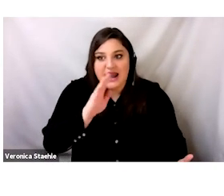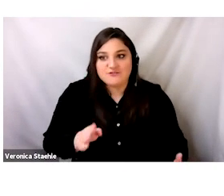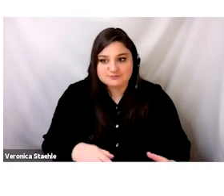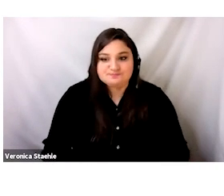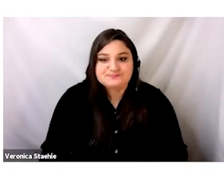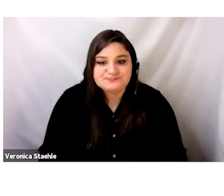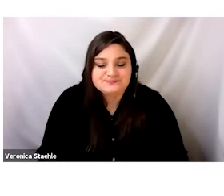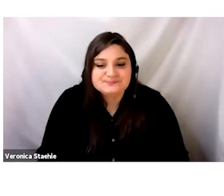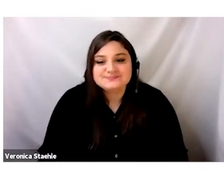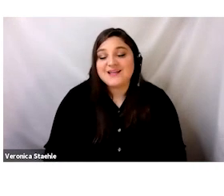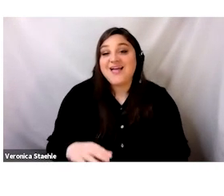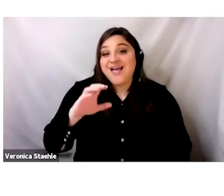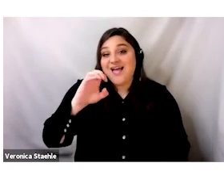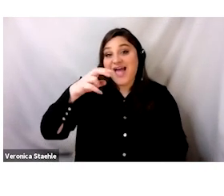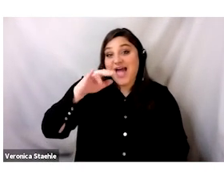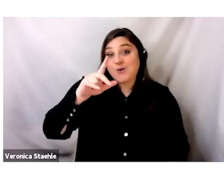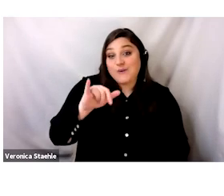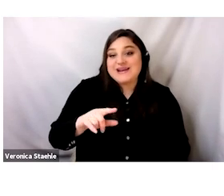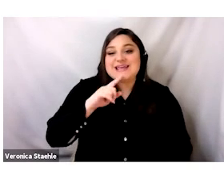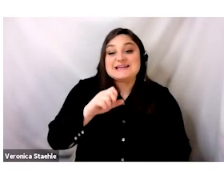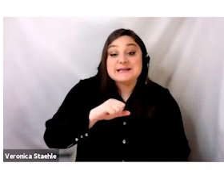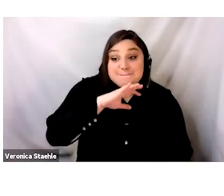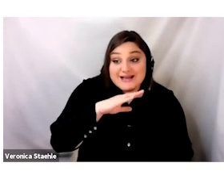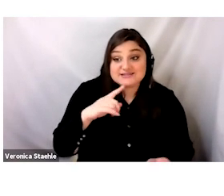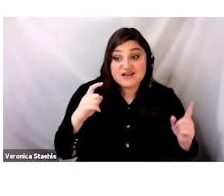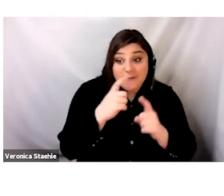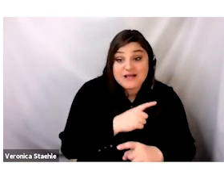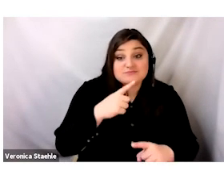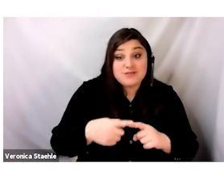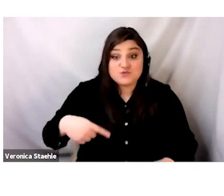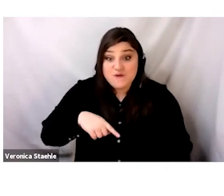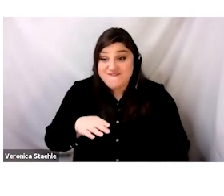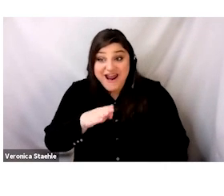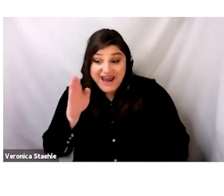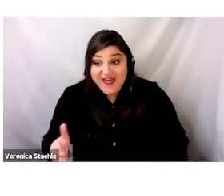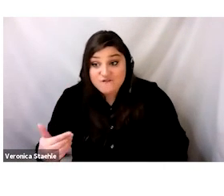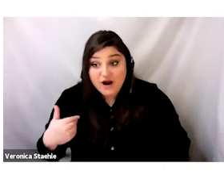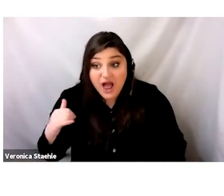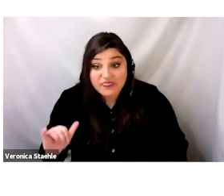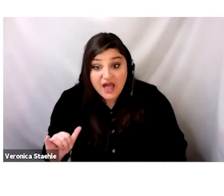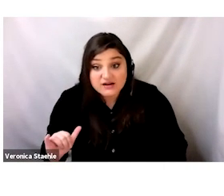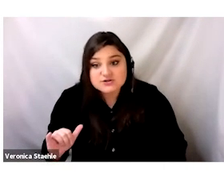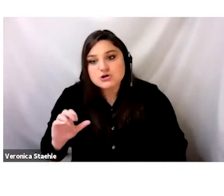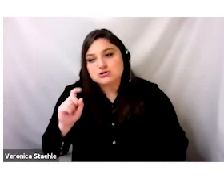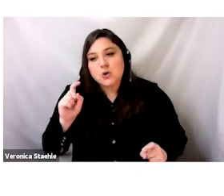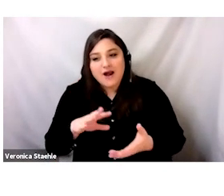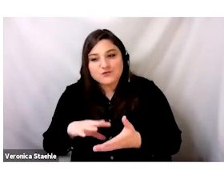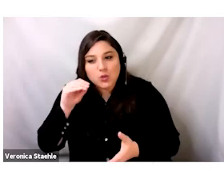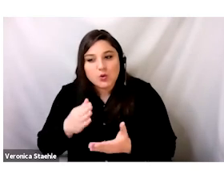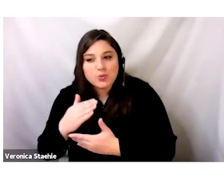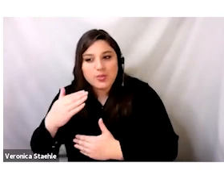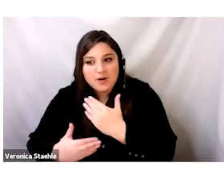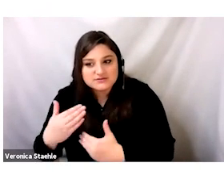messy and complex, and we've never had it, so learn while doing. Allocate resources, time, finances, power, etc., to build our equitable